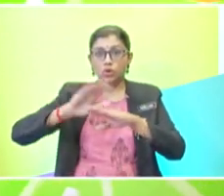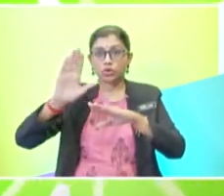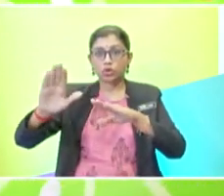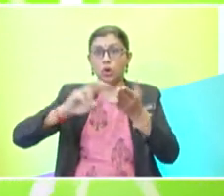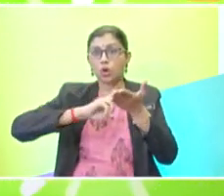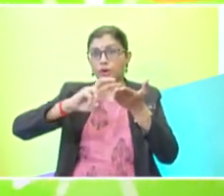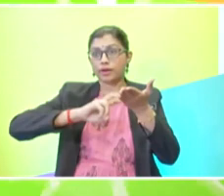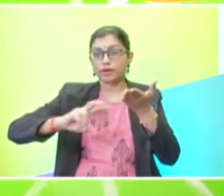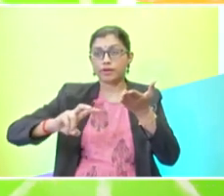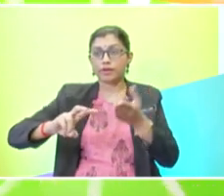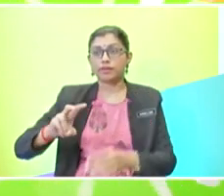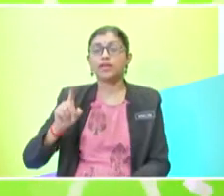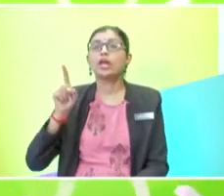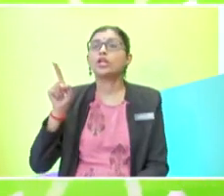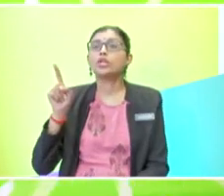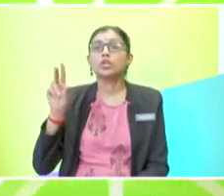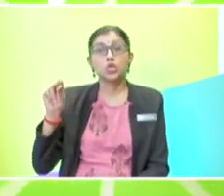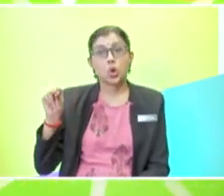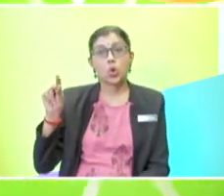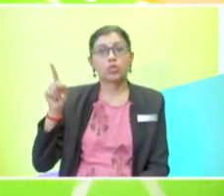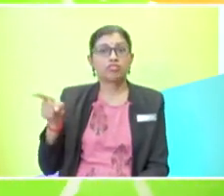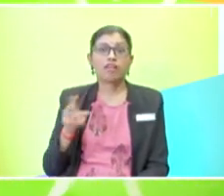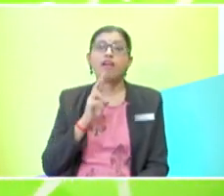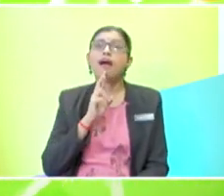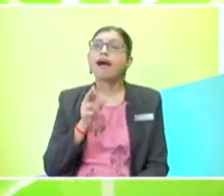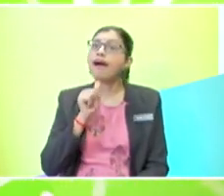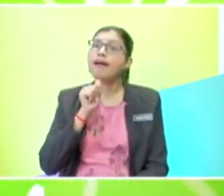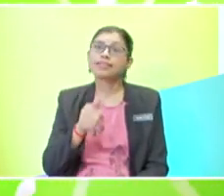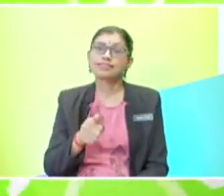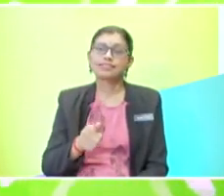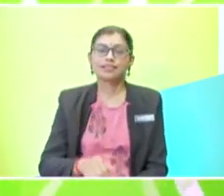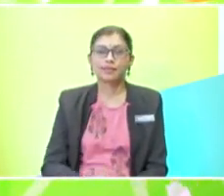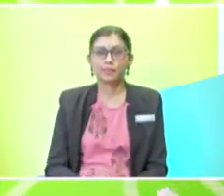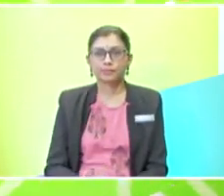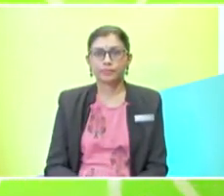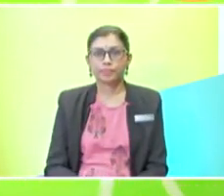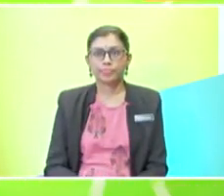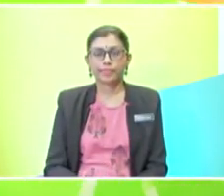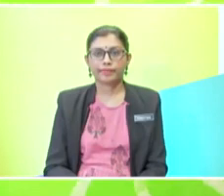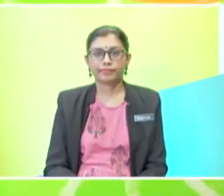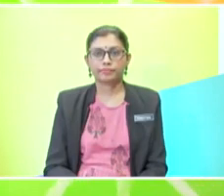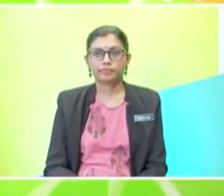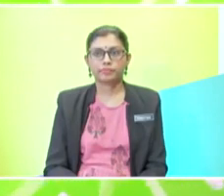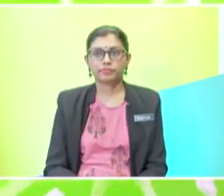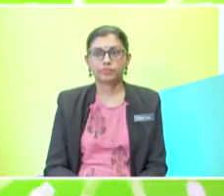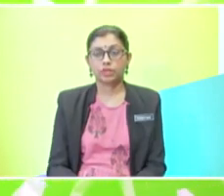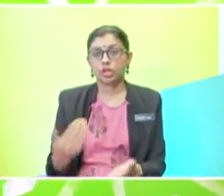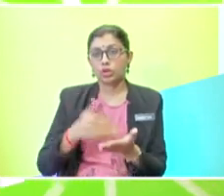No, there aren't. No, there aren't. Okay, good, well done. Now let's try with one